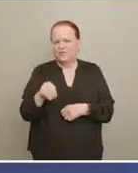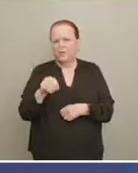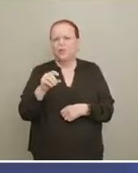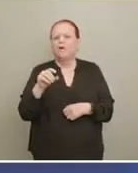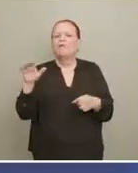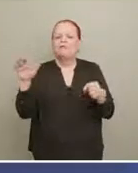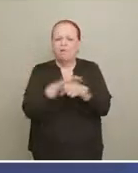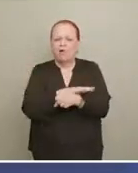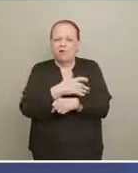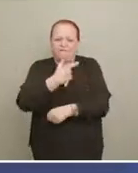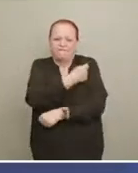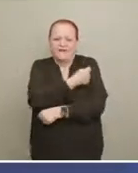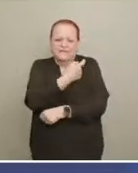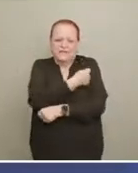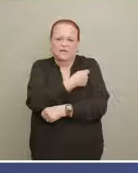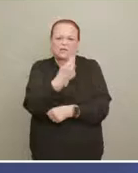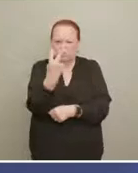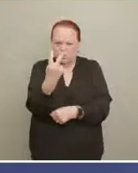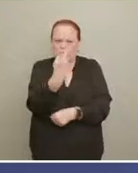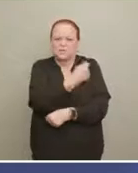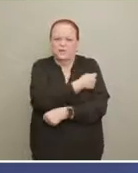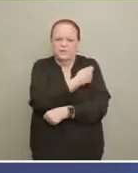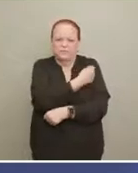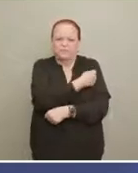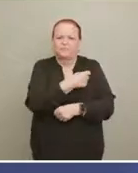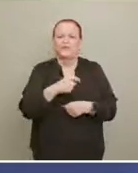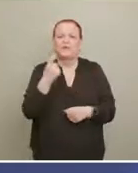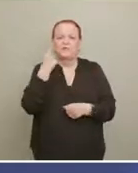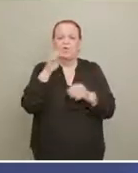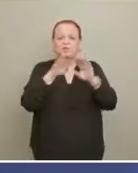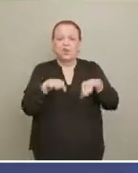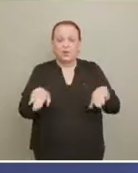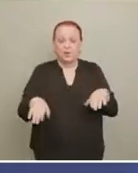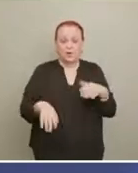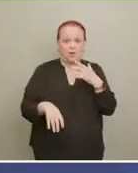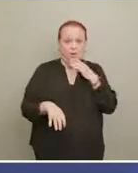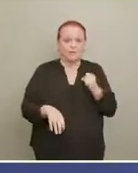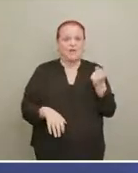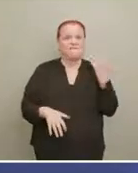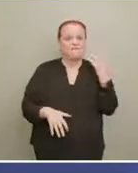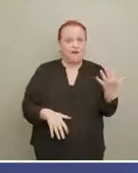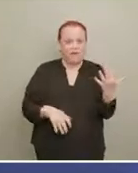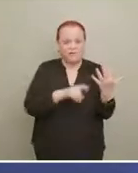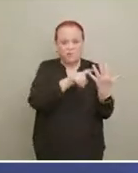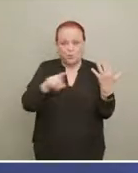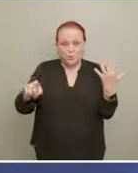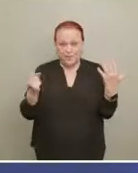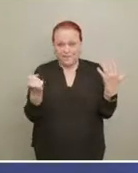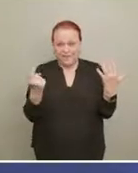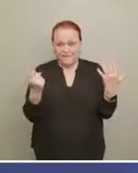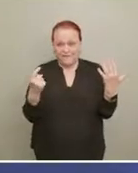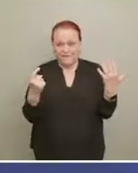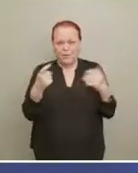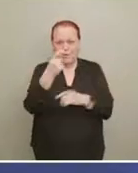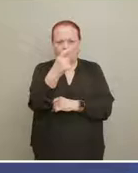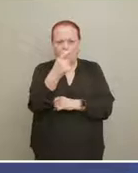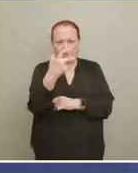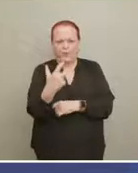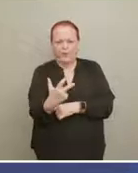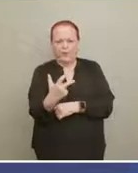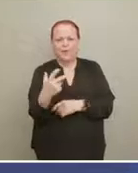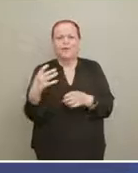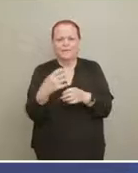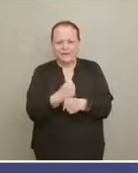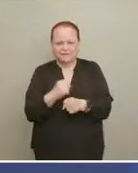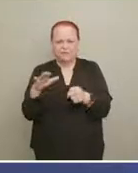fully vaccinated. So let me repeat, for our children, the age of 5 to 11, only a third of them are fully vaccinated. So